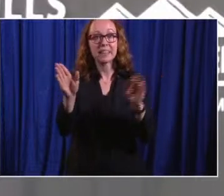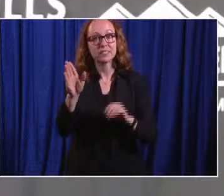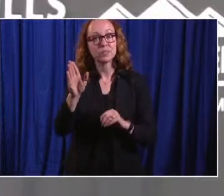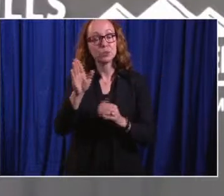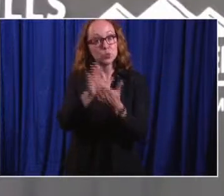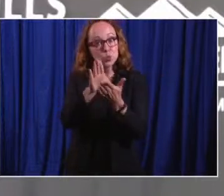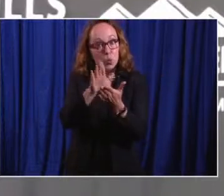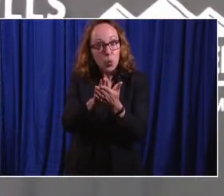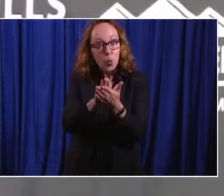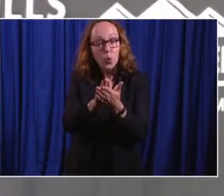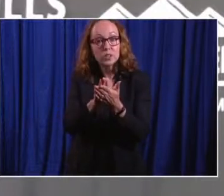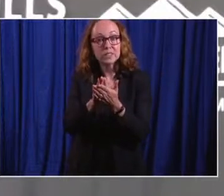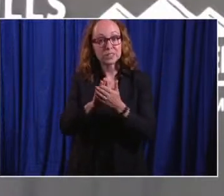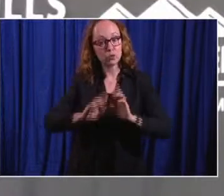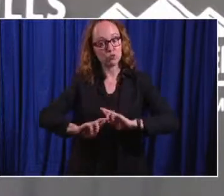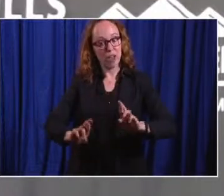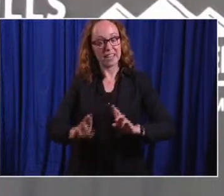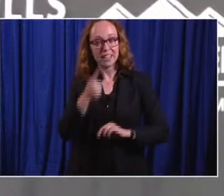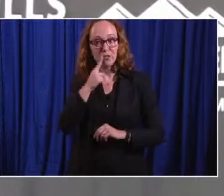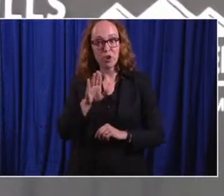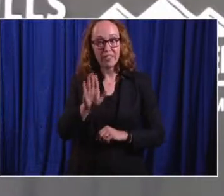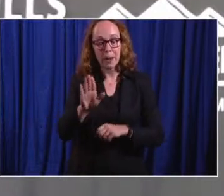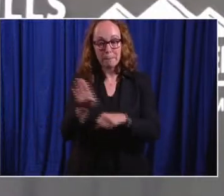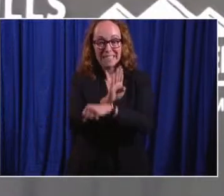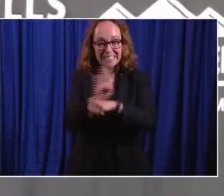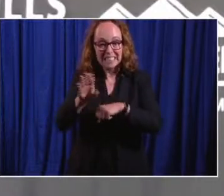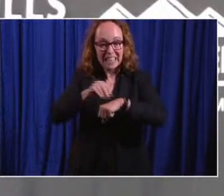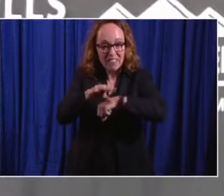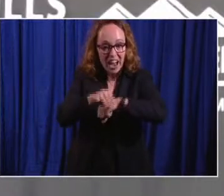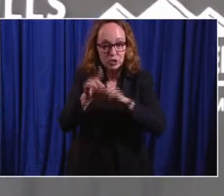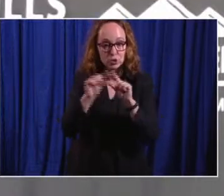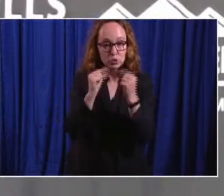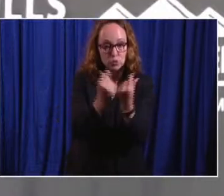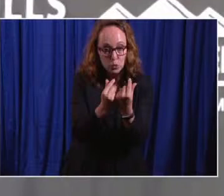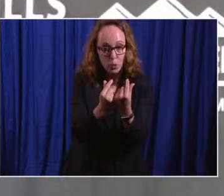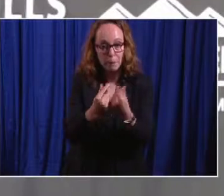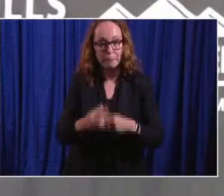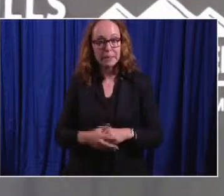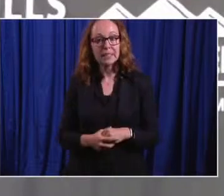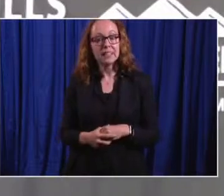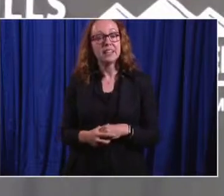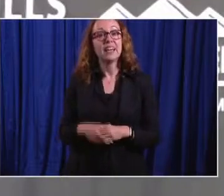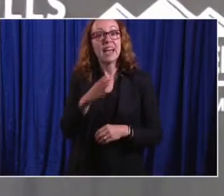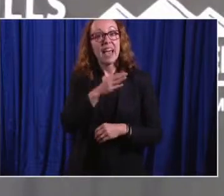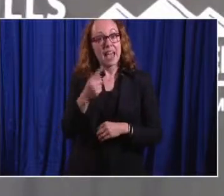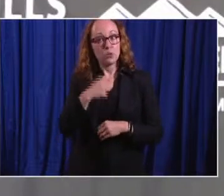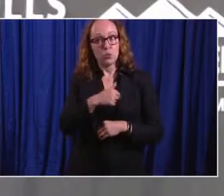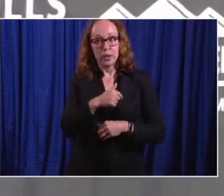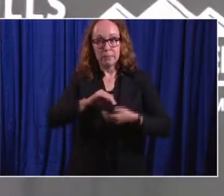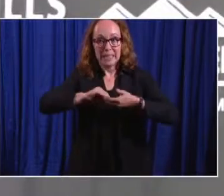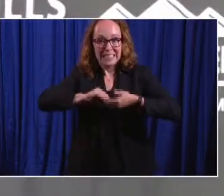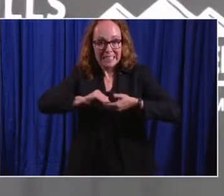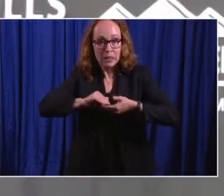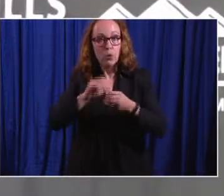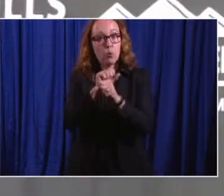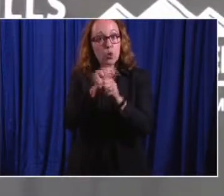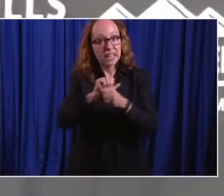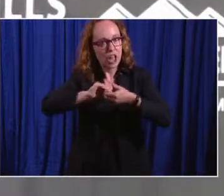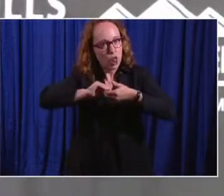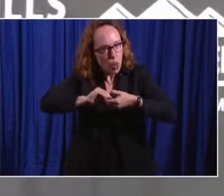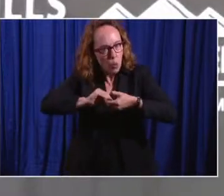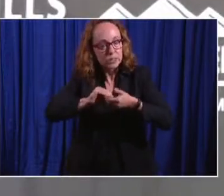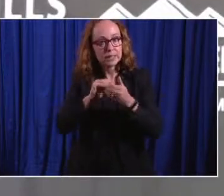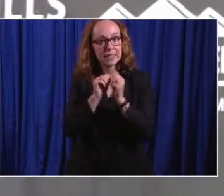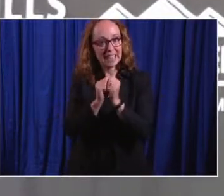Business Advisory Group and the Cincinnati Public Schools Administration have been working closely together, and they are one of our